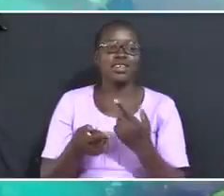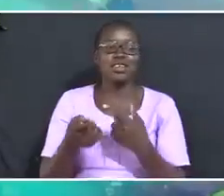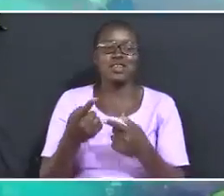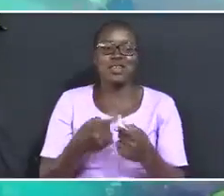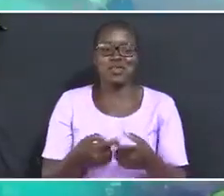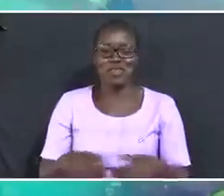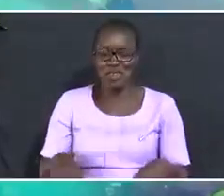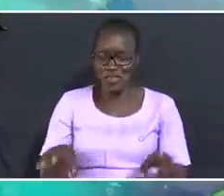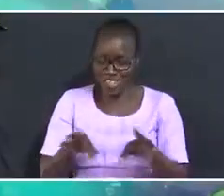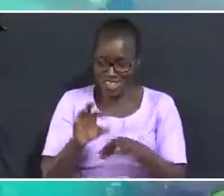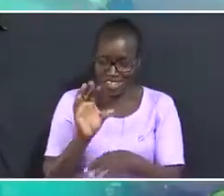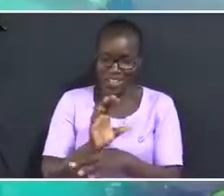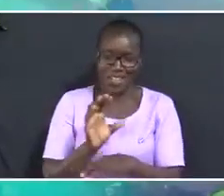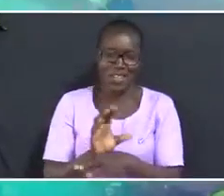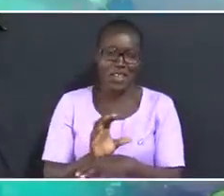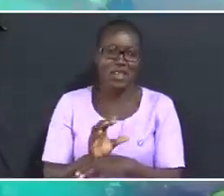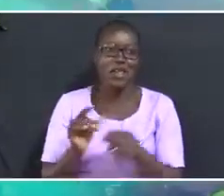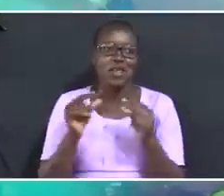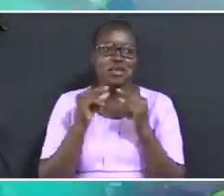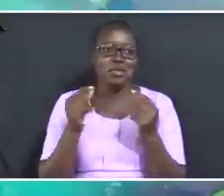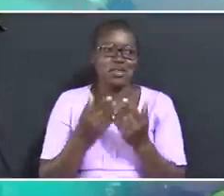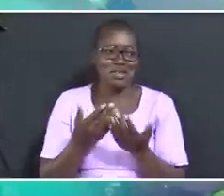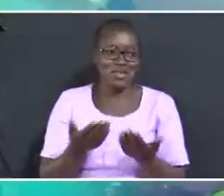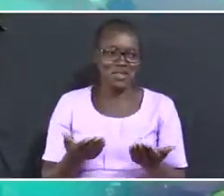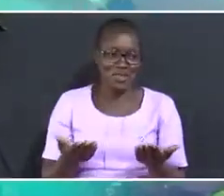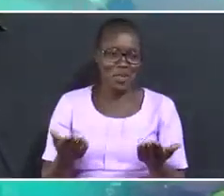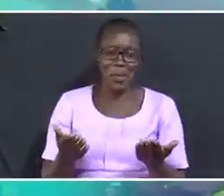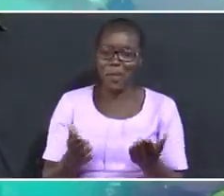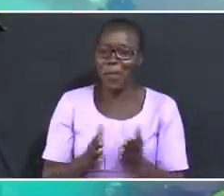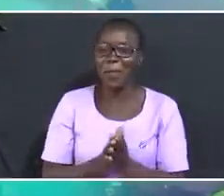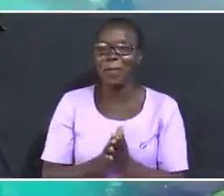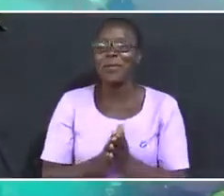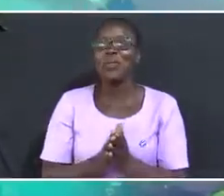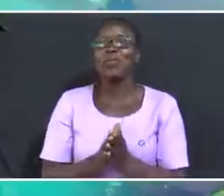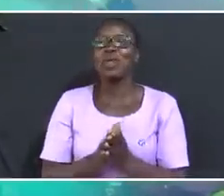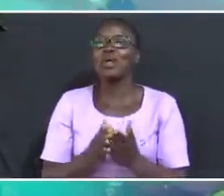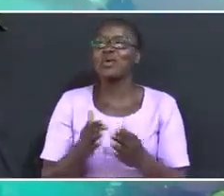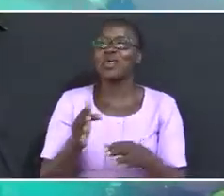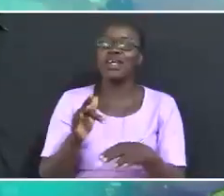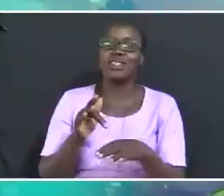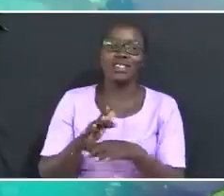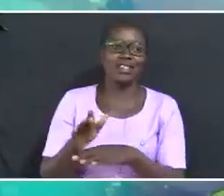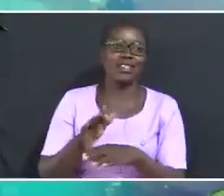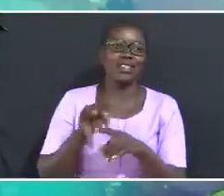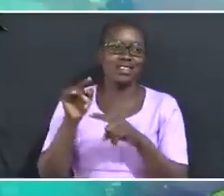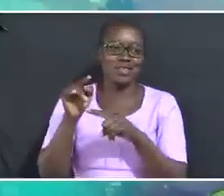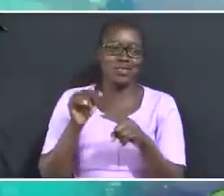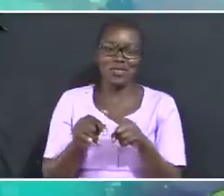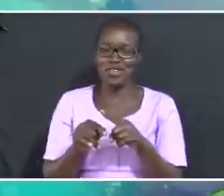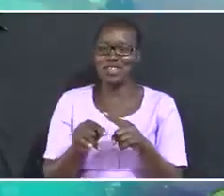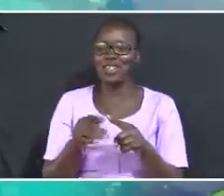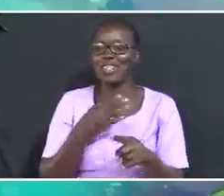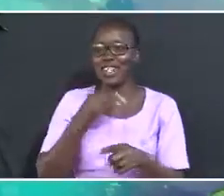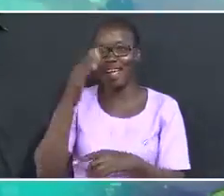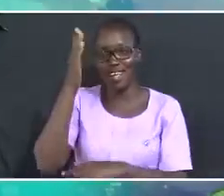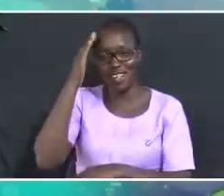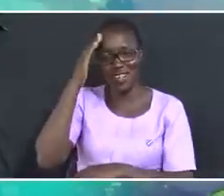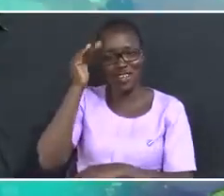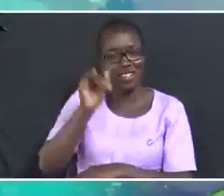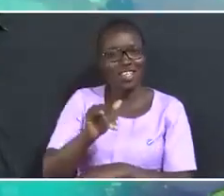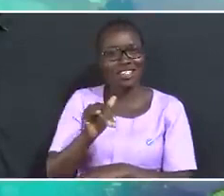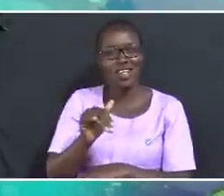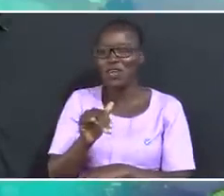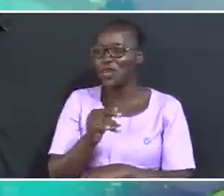from the church. Pastors are there. We are selling the vision, and I know that your